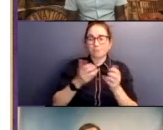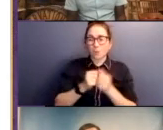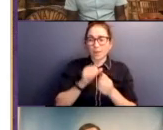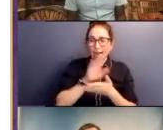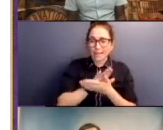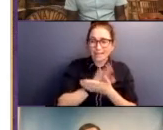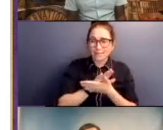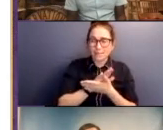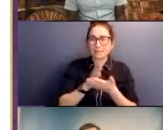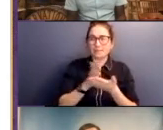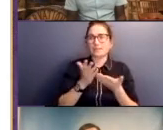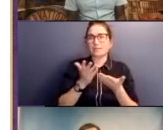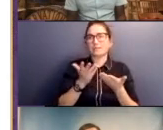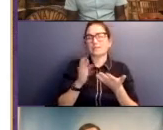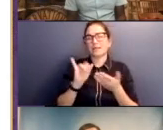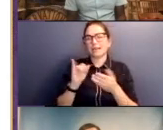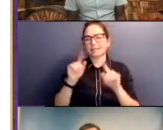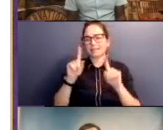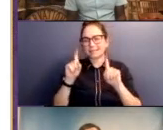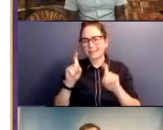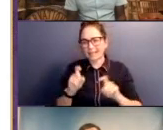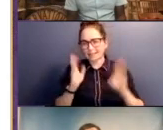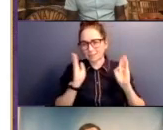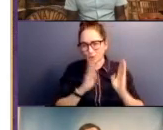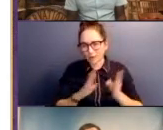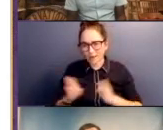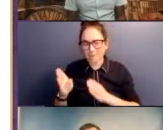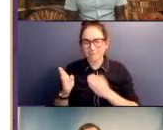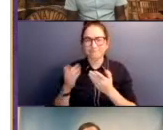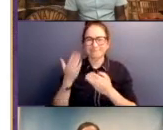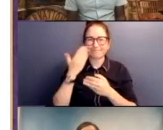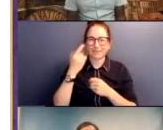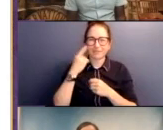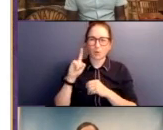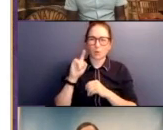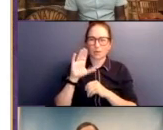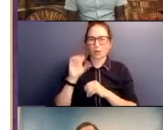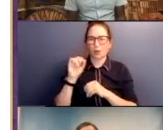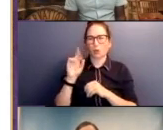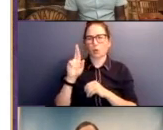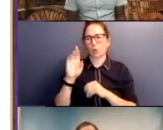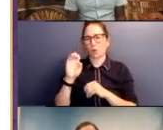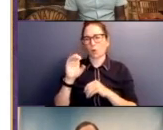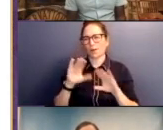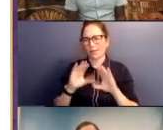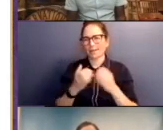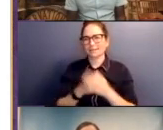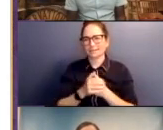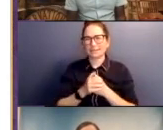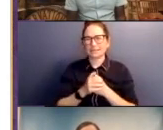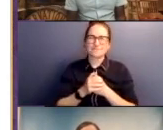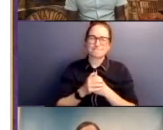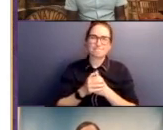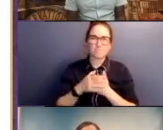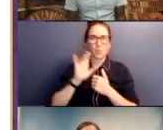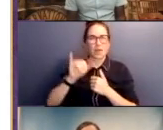with testing preparations for the core. So with all that in